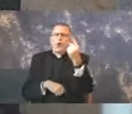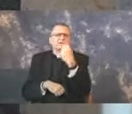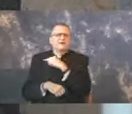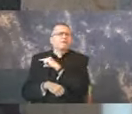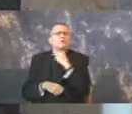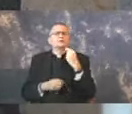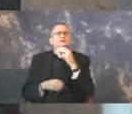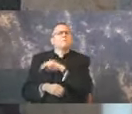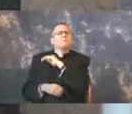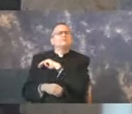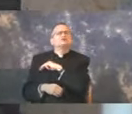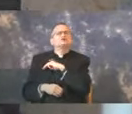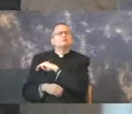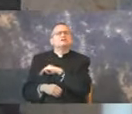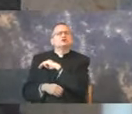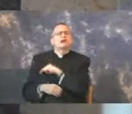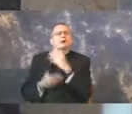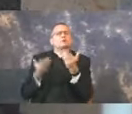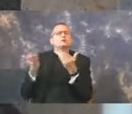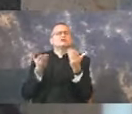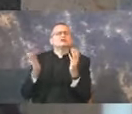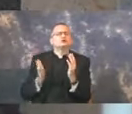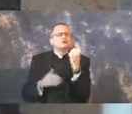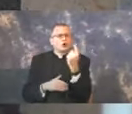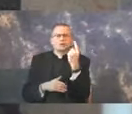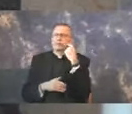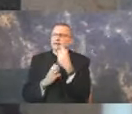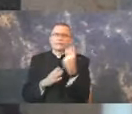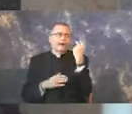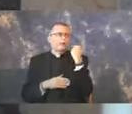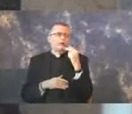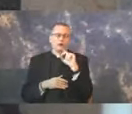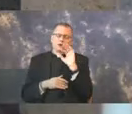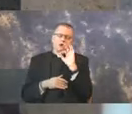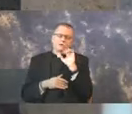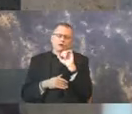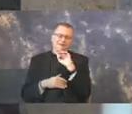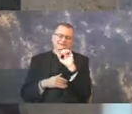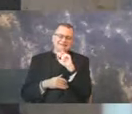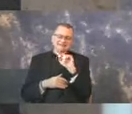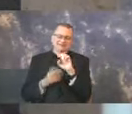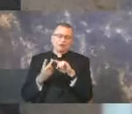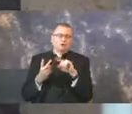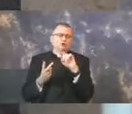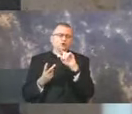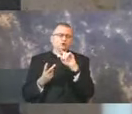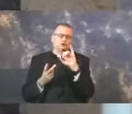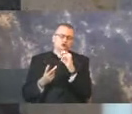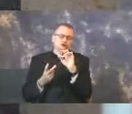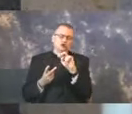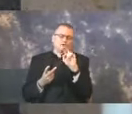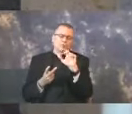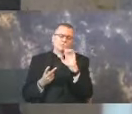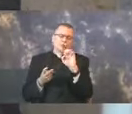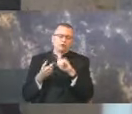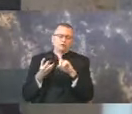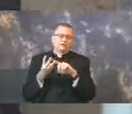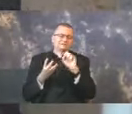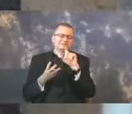model for us now. We can think about the Francis Xaviers, the Isaac Jogues, and the Jean de Brebeuf. We can think of the Stanley